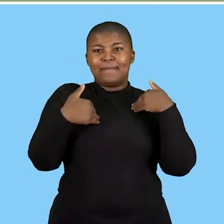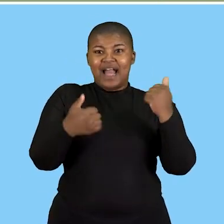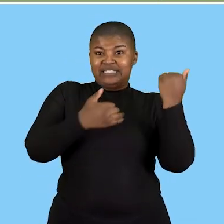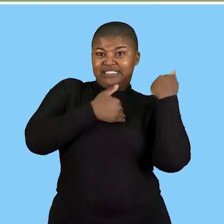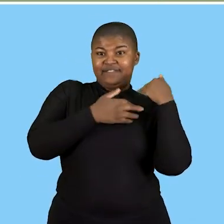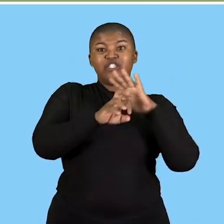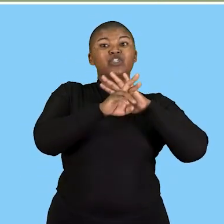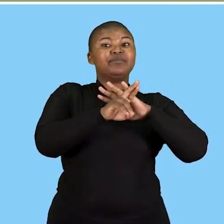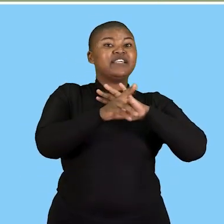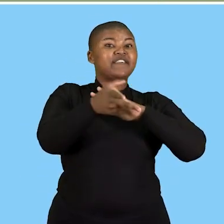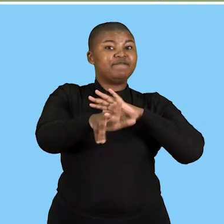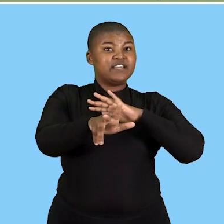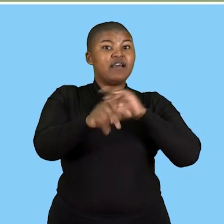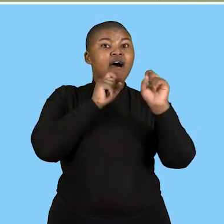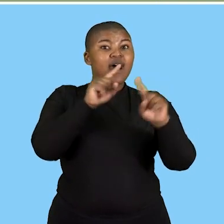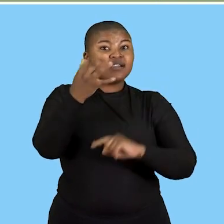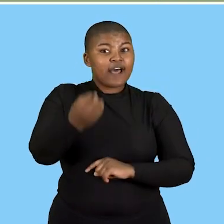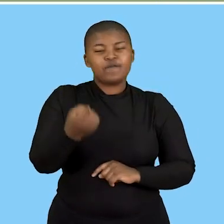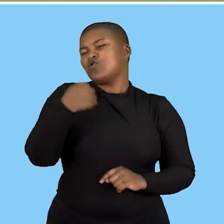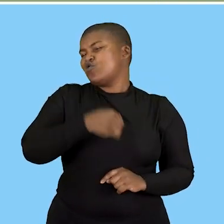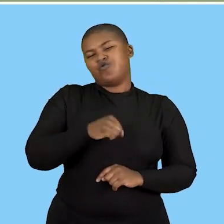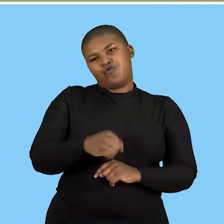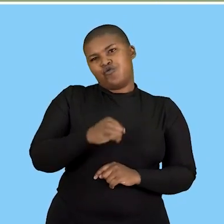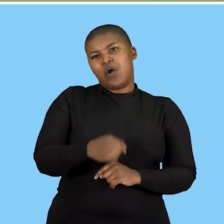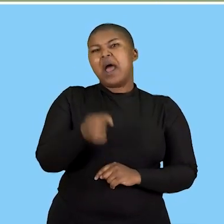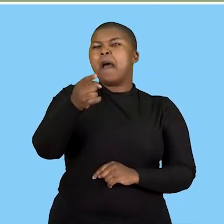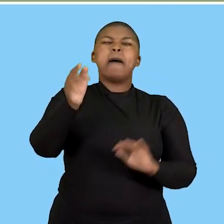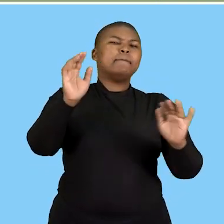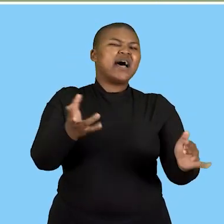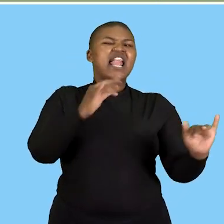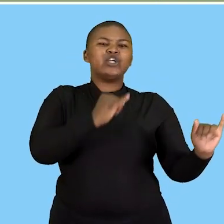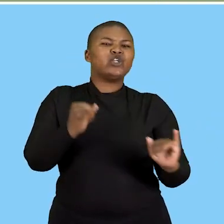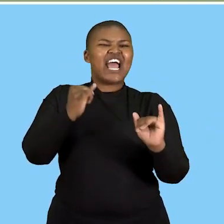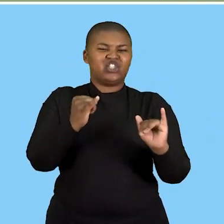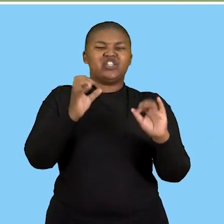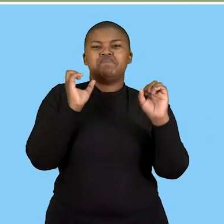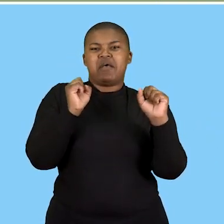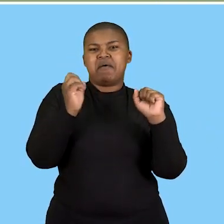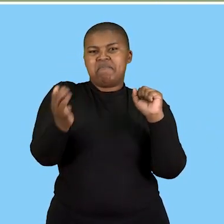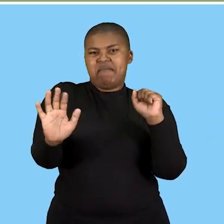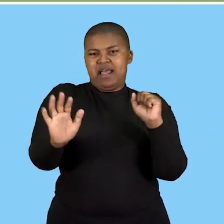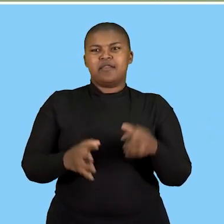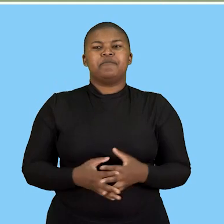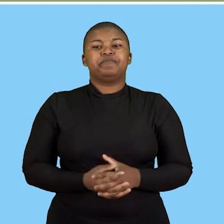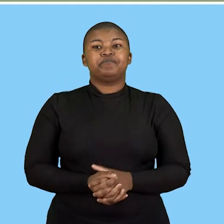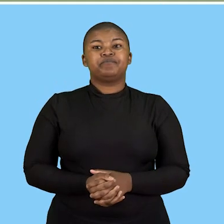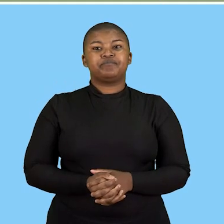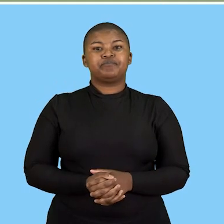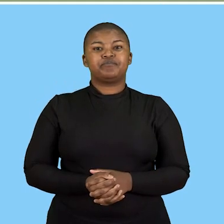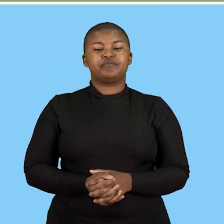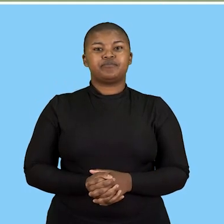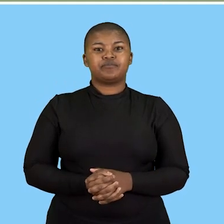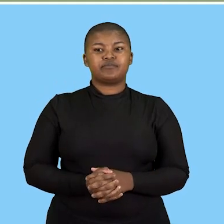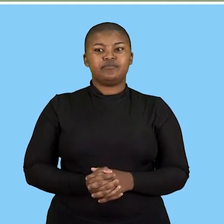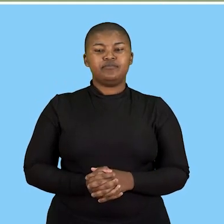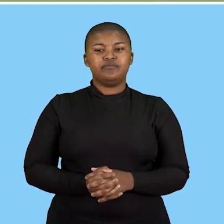and safety representatives. Do you have an answer there? No. This is just an intro, meaning an introduction